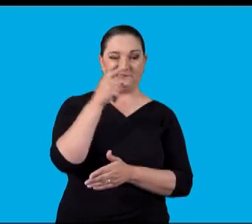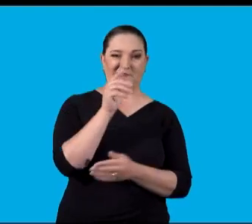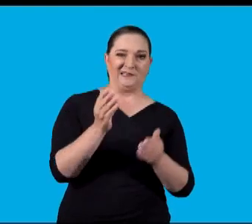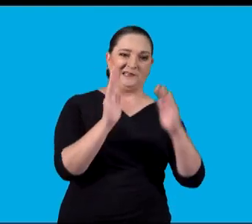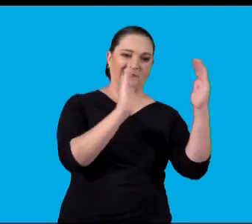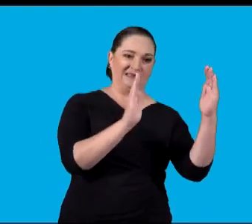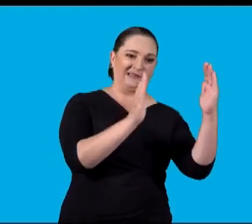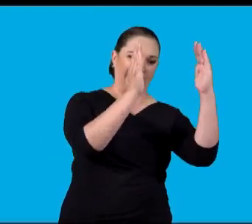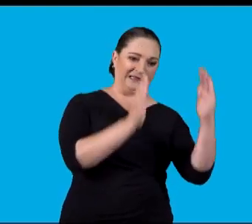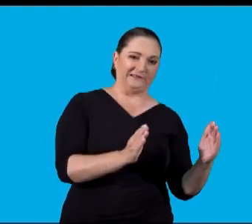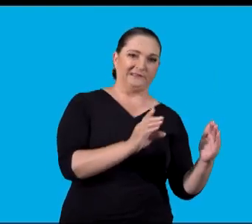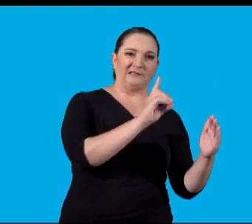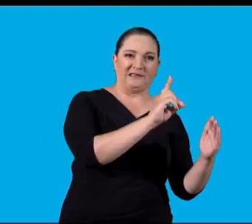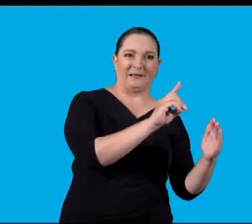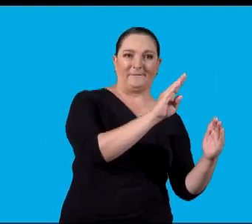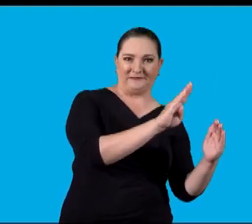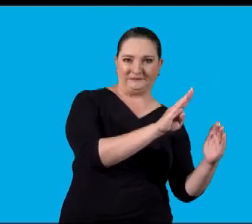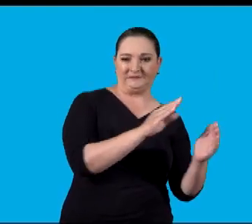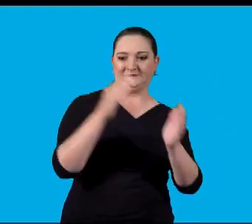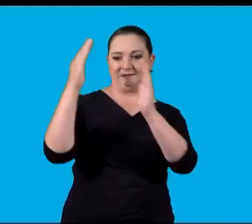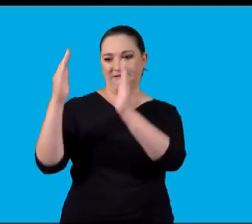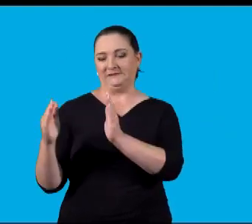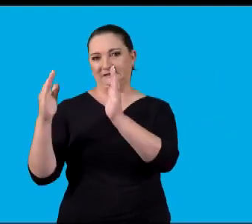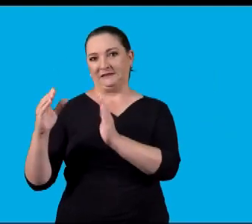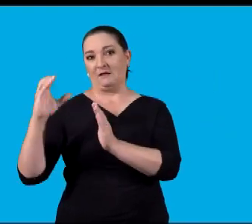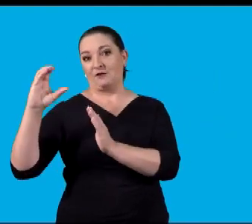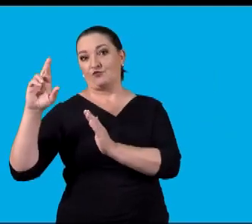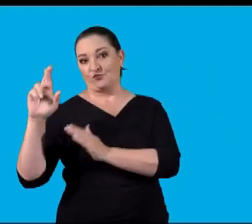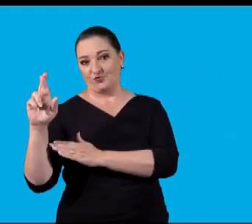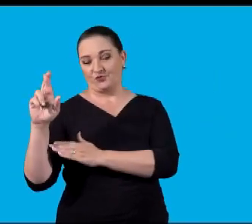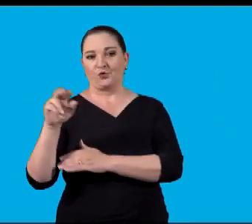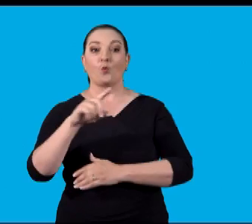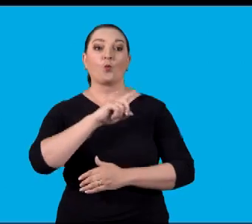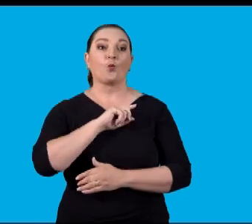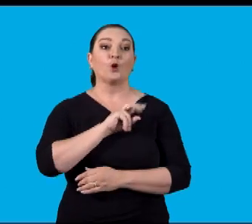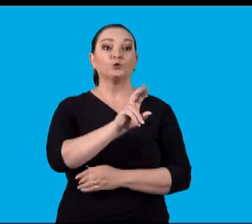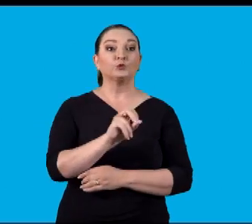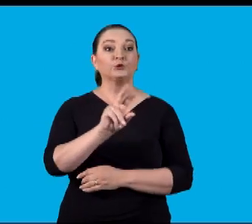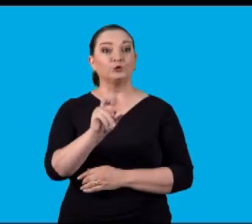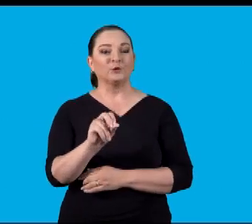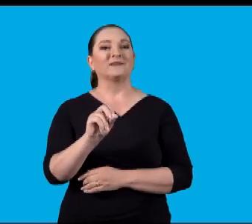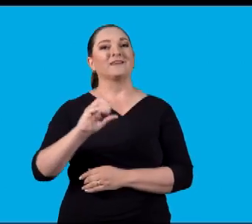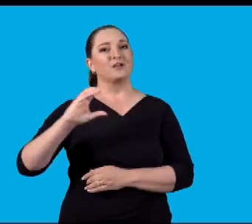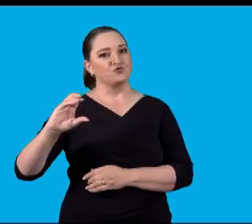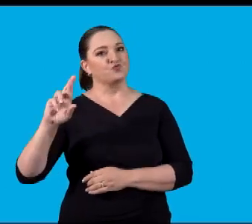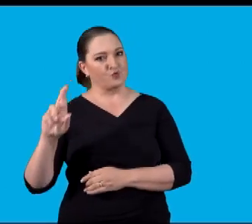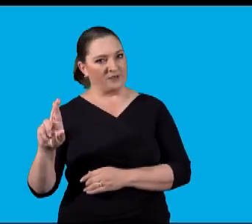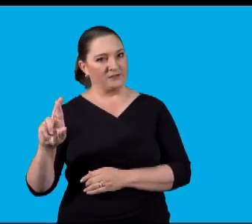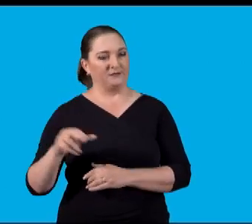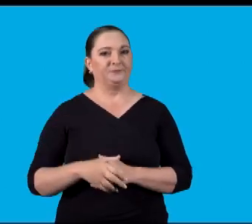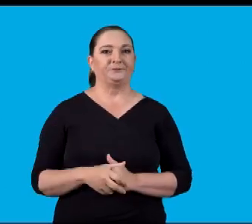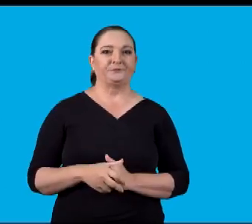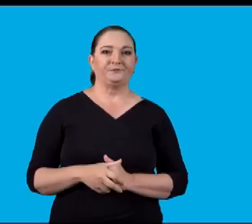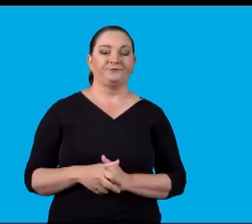debit and this is a credit. So I'm going to come to the credit side because in 2020 the balance is